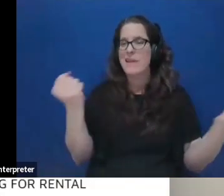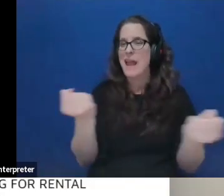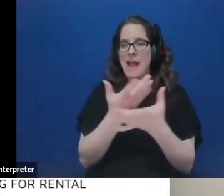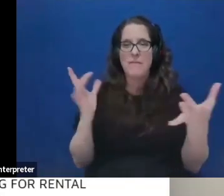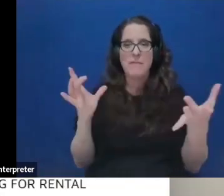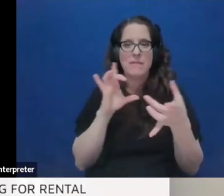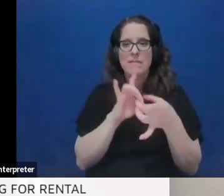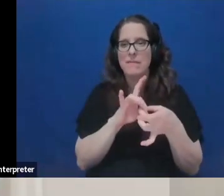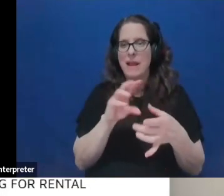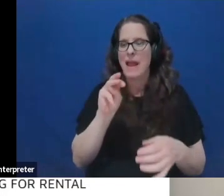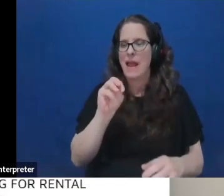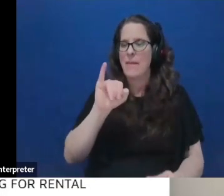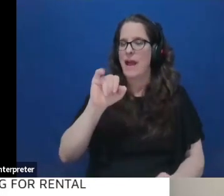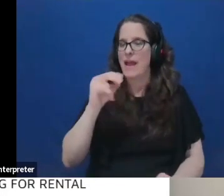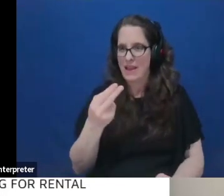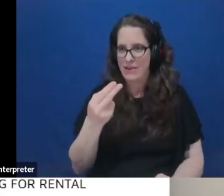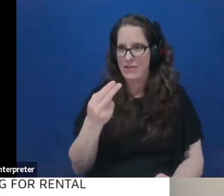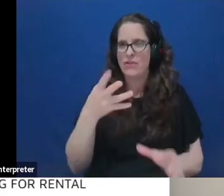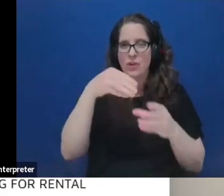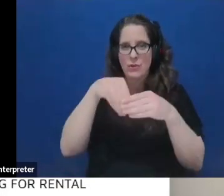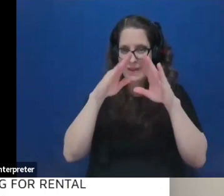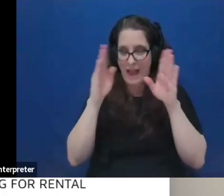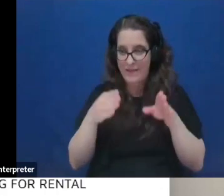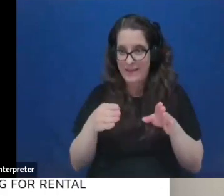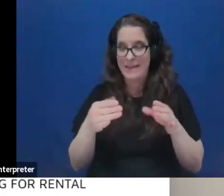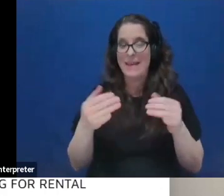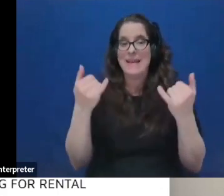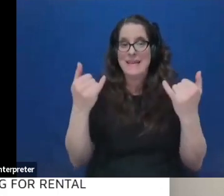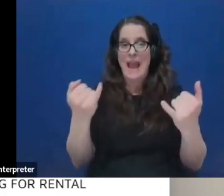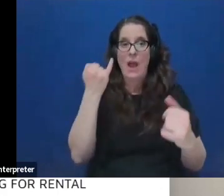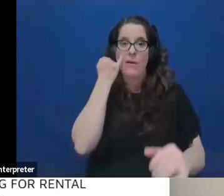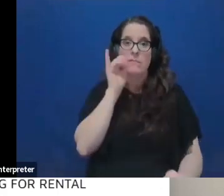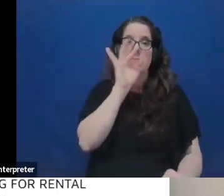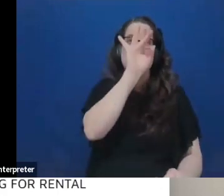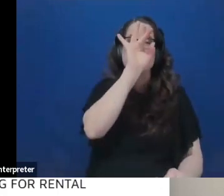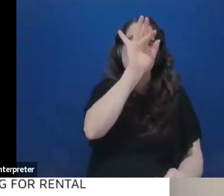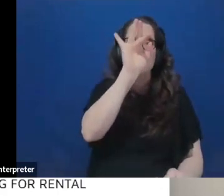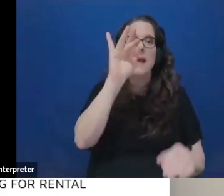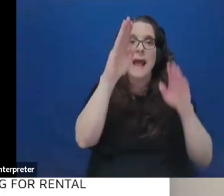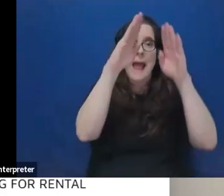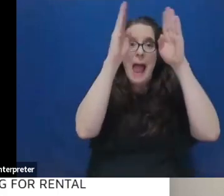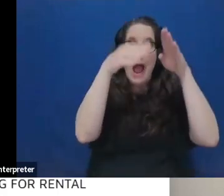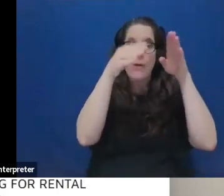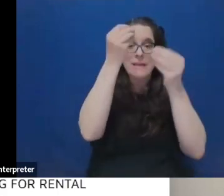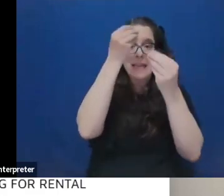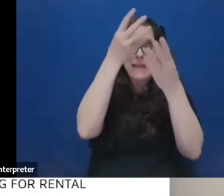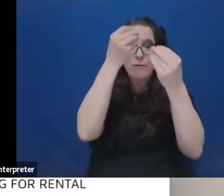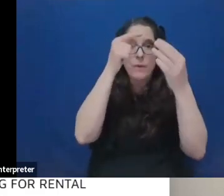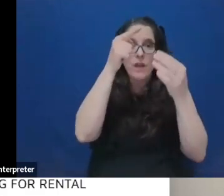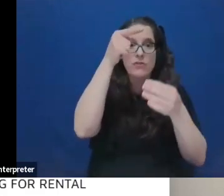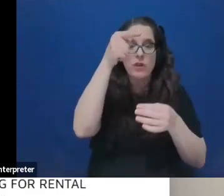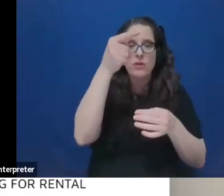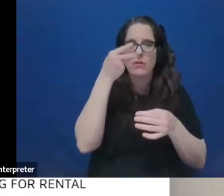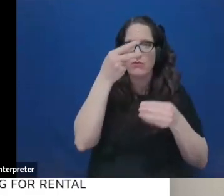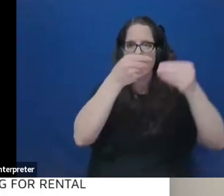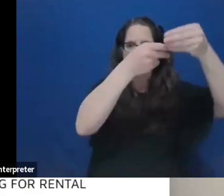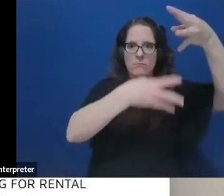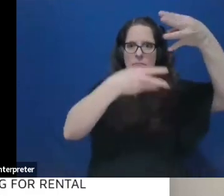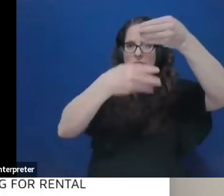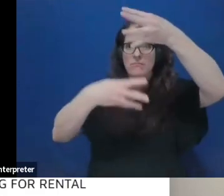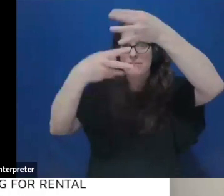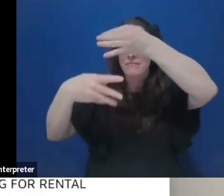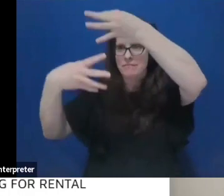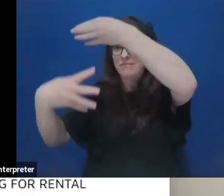pertains to now is you hover over housing info, and here is the massive list